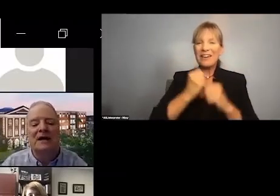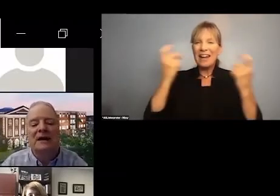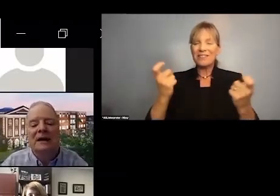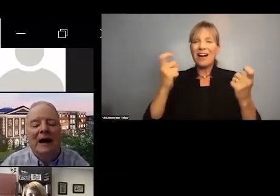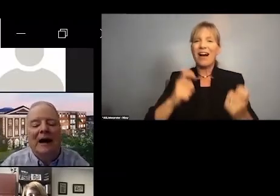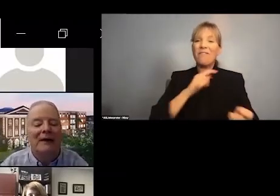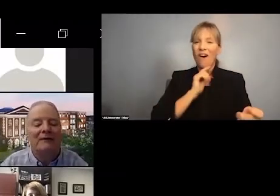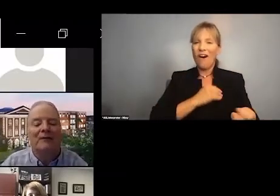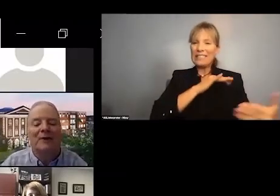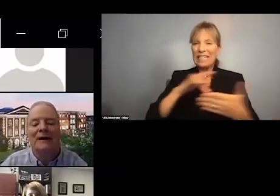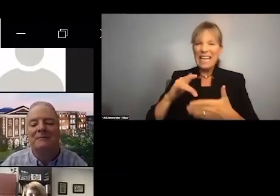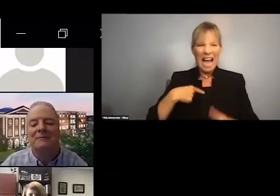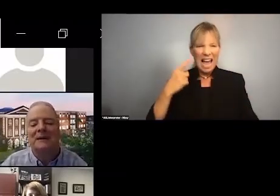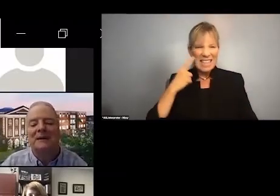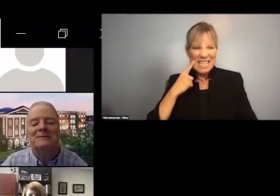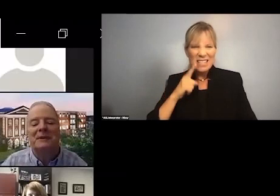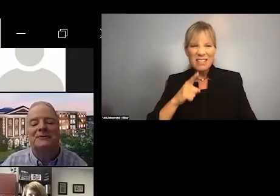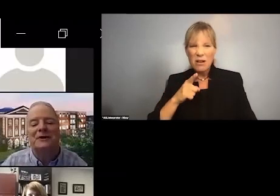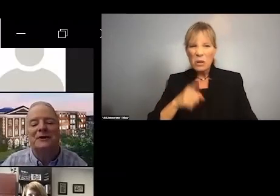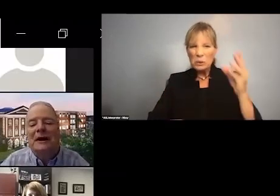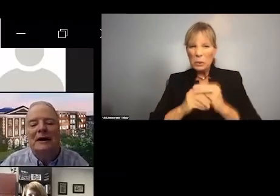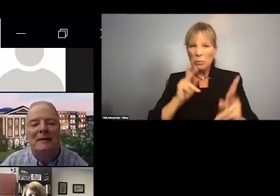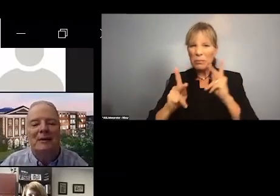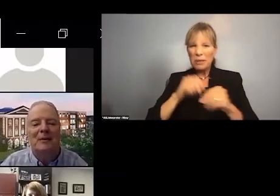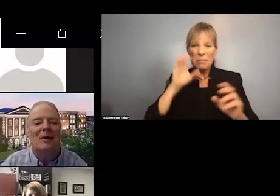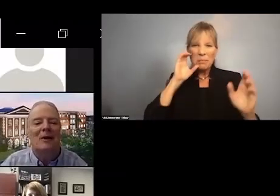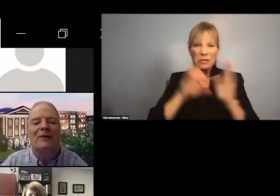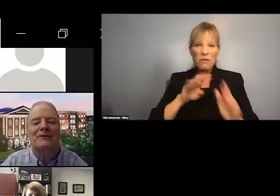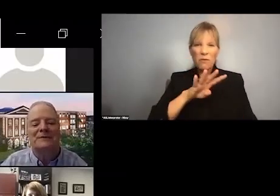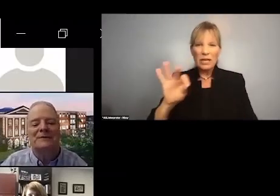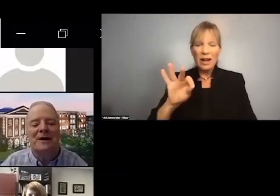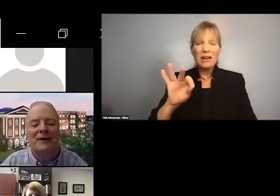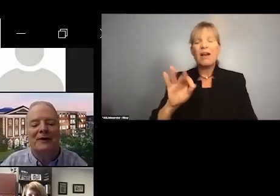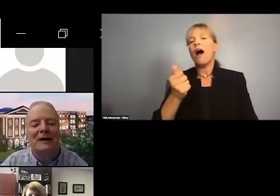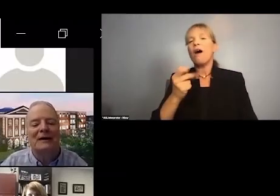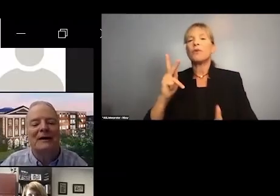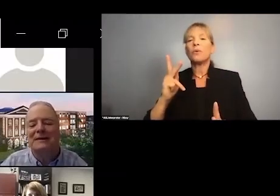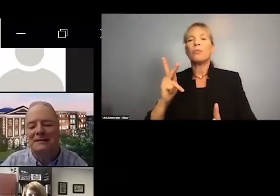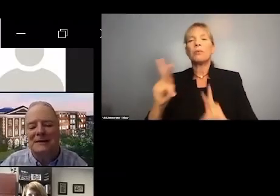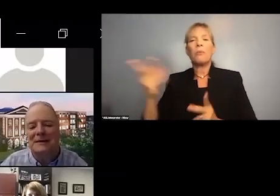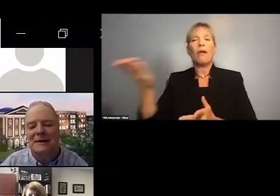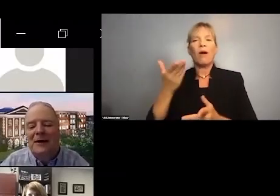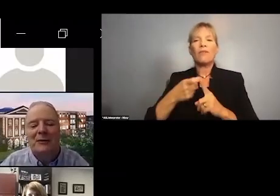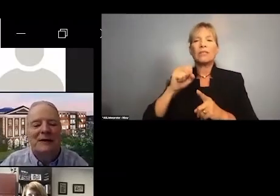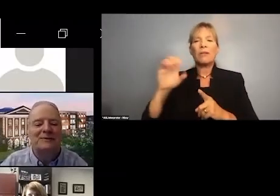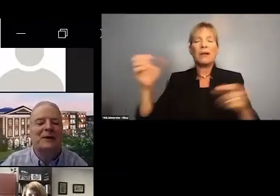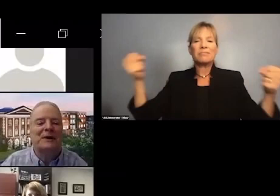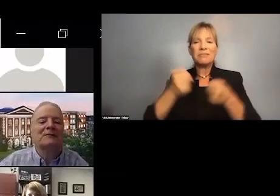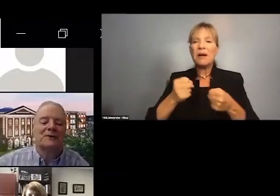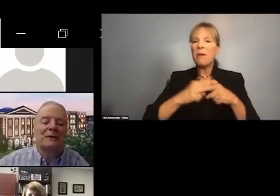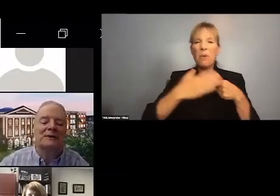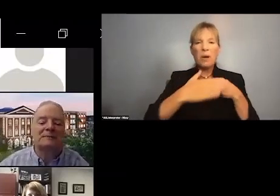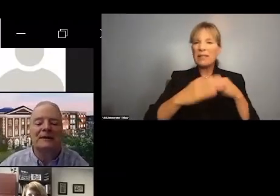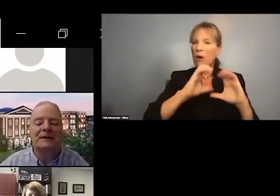the study. I think there are 49 people in this picture. A couple we brought with us from South Carolina, but the rest